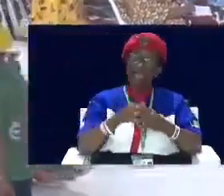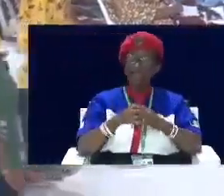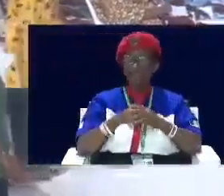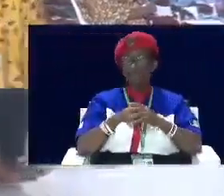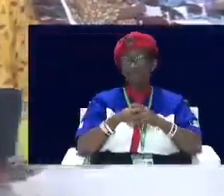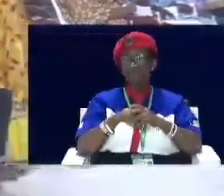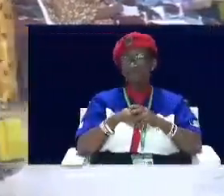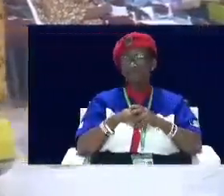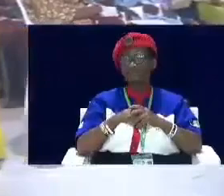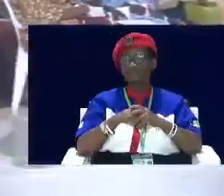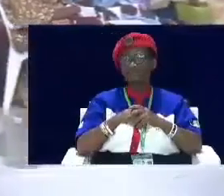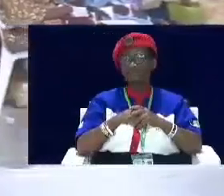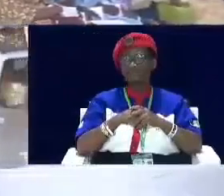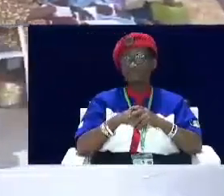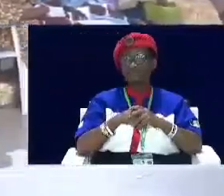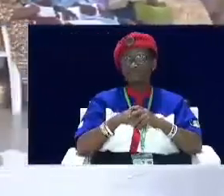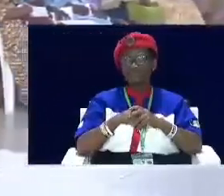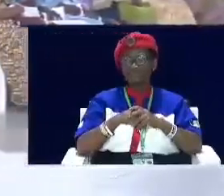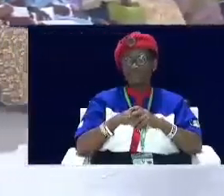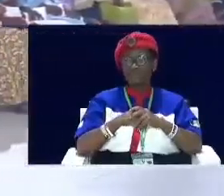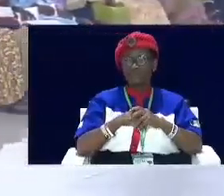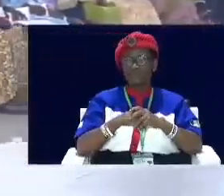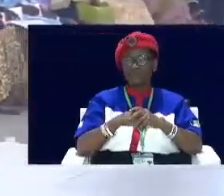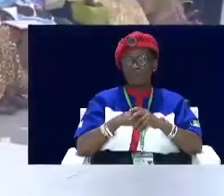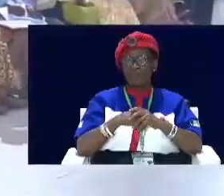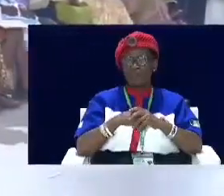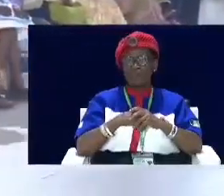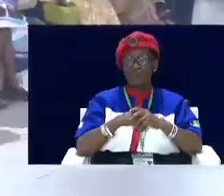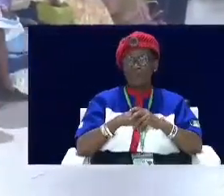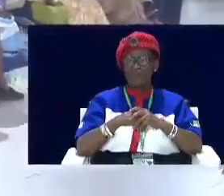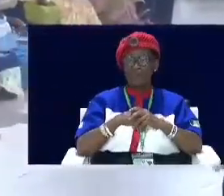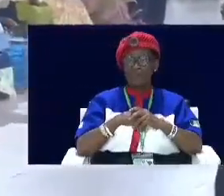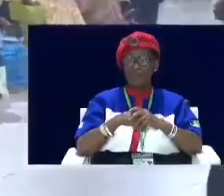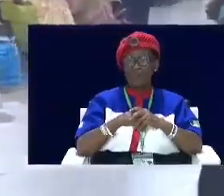Wa rolu odina.